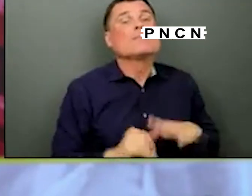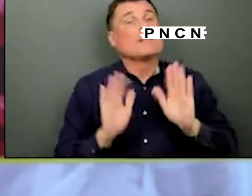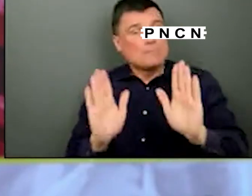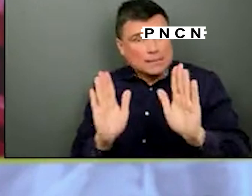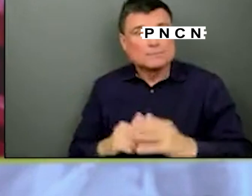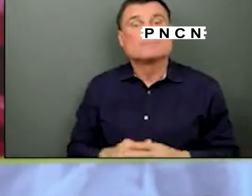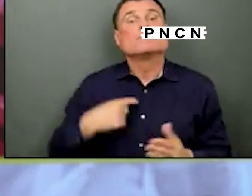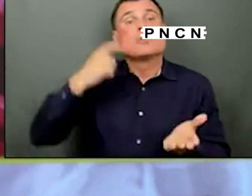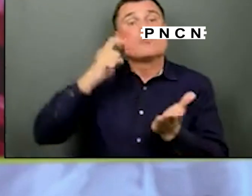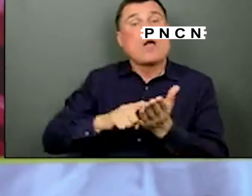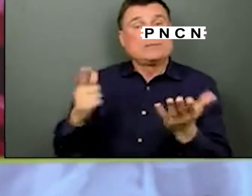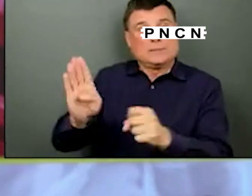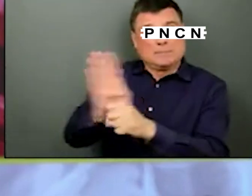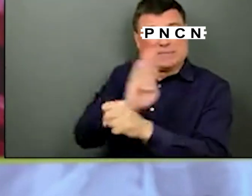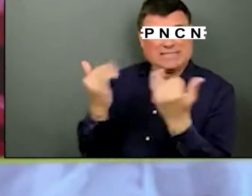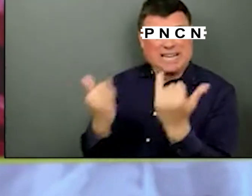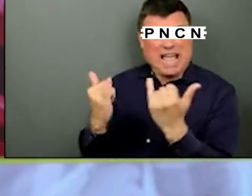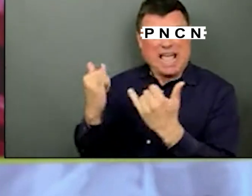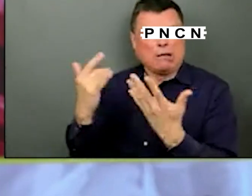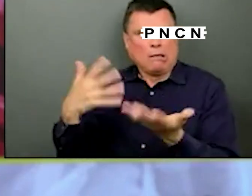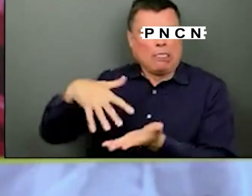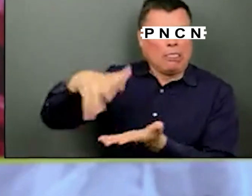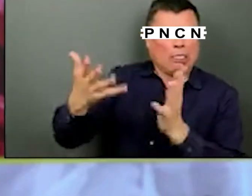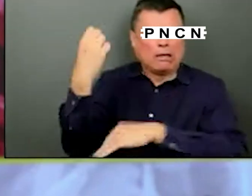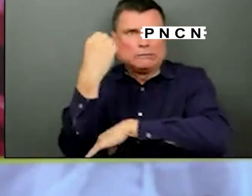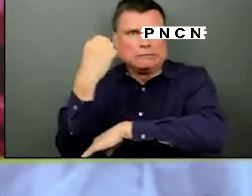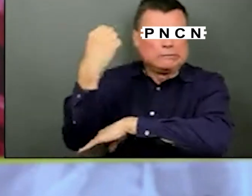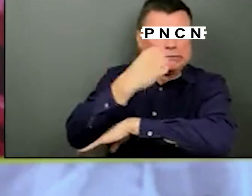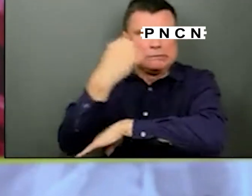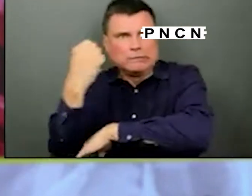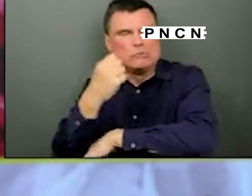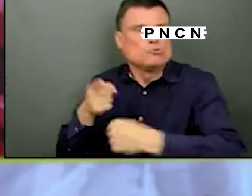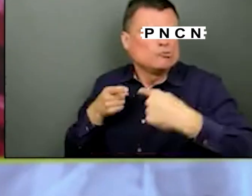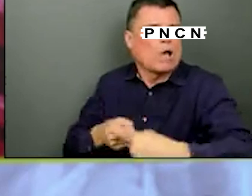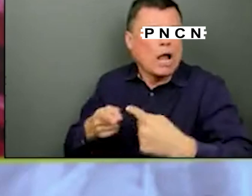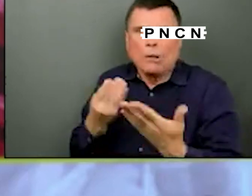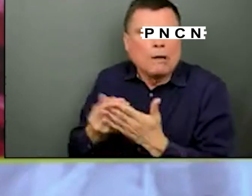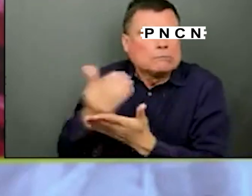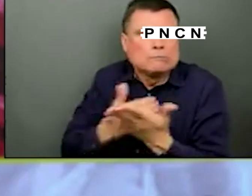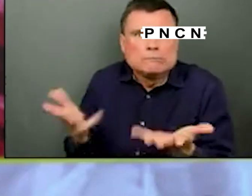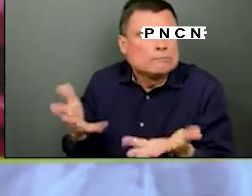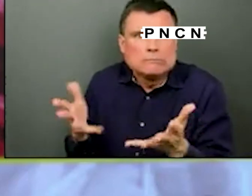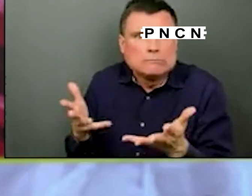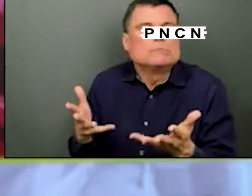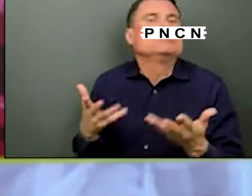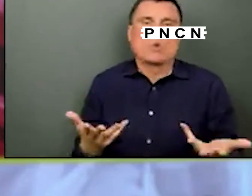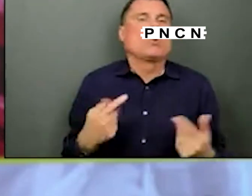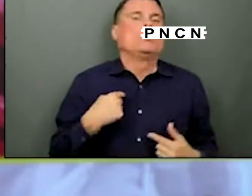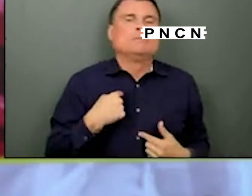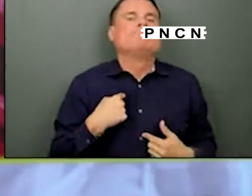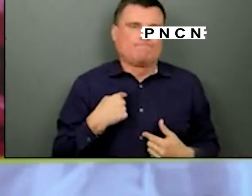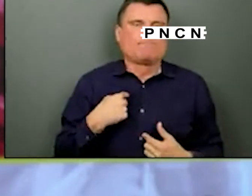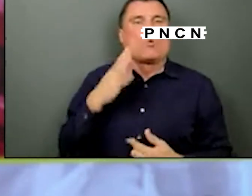struggling to survive. That's why the new COVID-19 paid sick leave will include province reimbursing